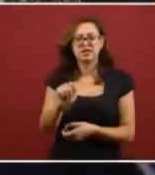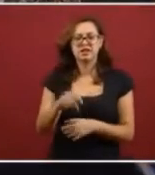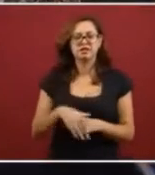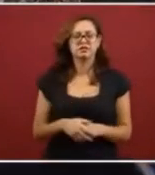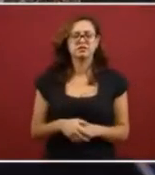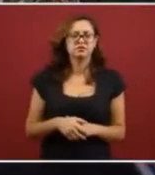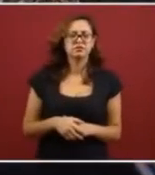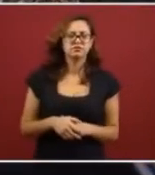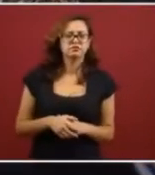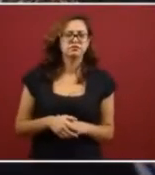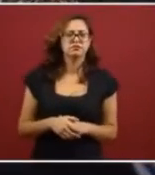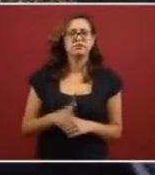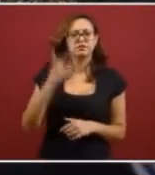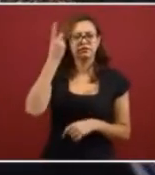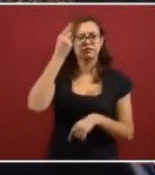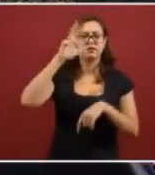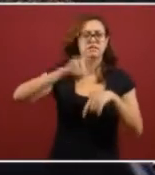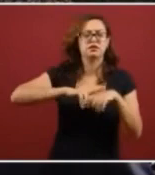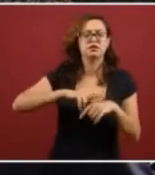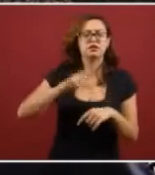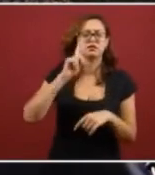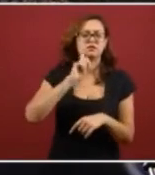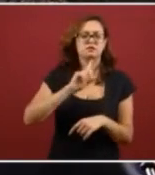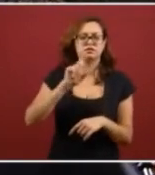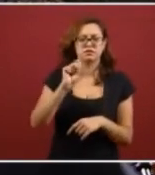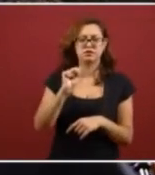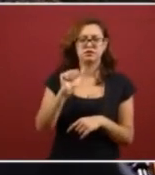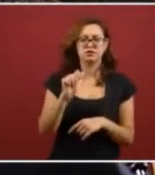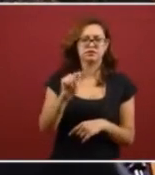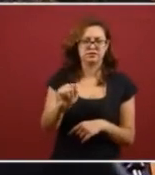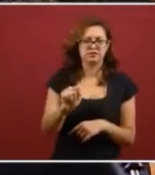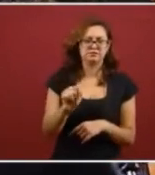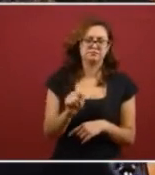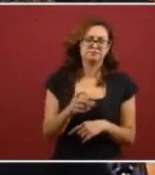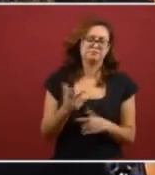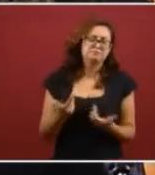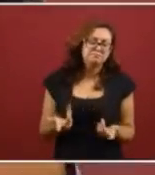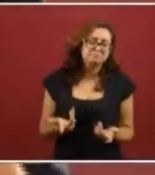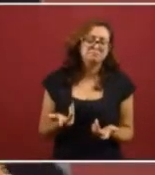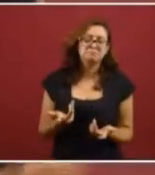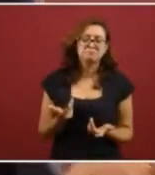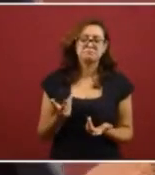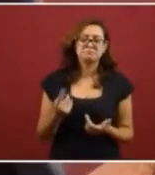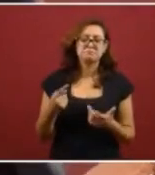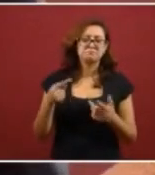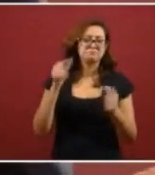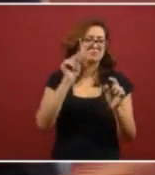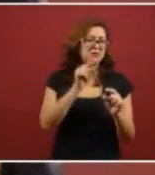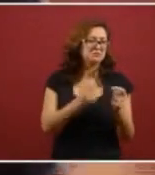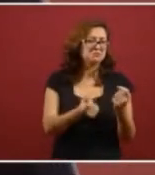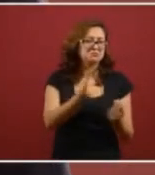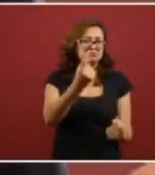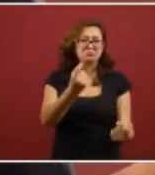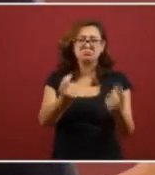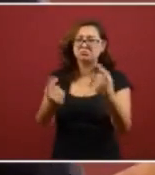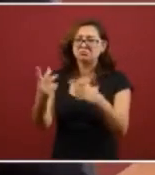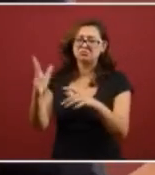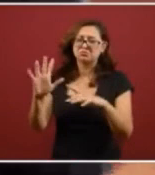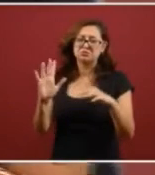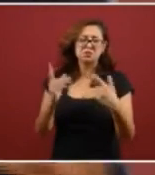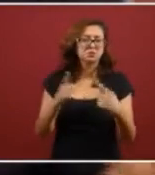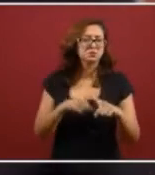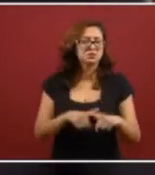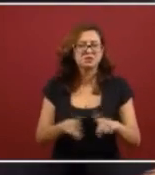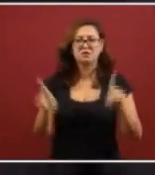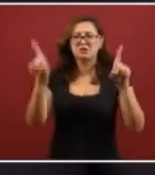Con la directora del SAT. Or with the director of SAT. Y pueden haber otras, pero those were some of the things, nada, but there might be others,